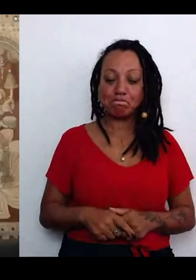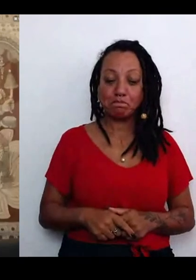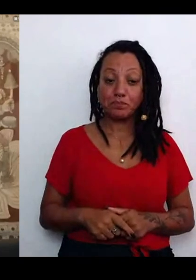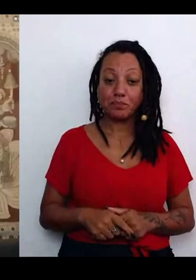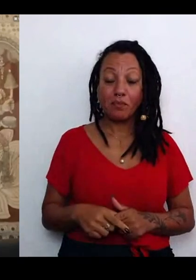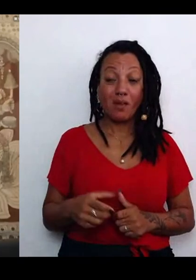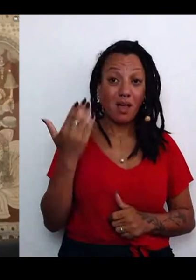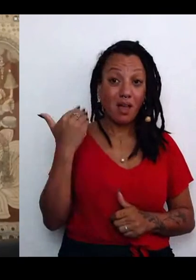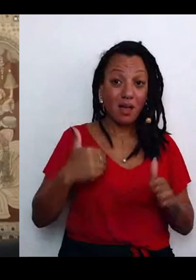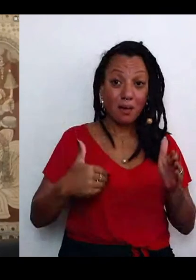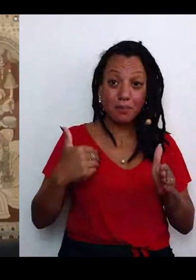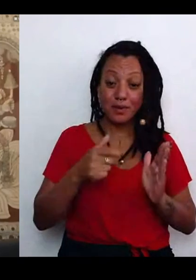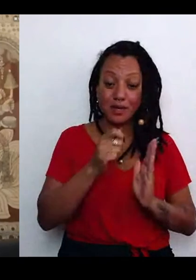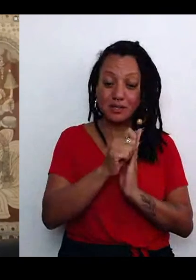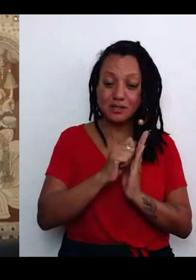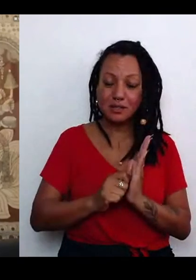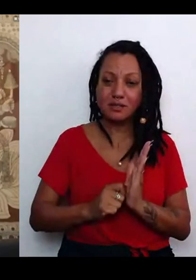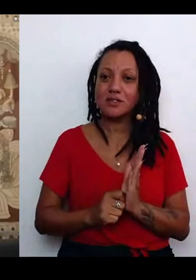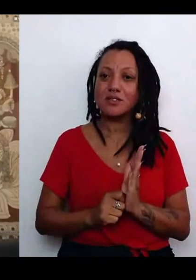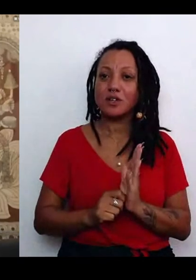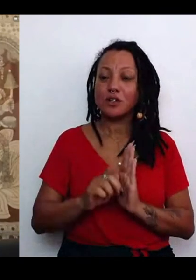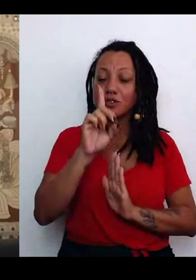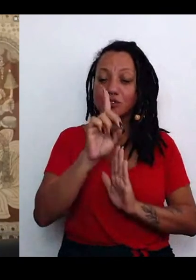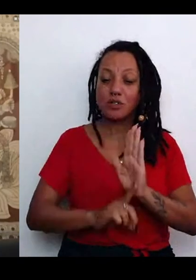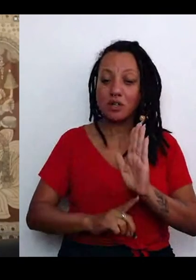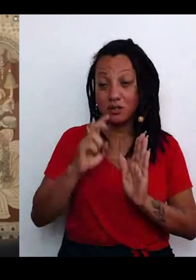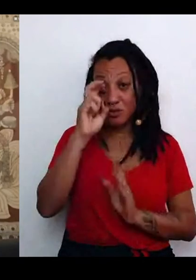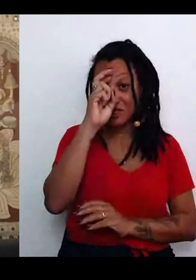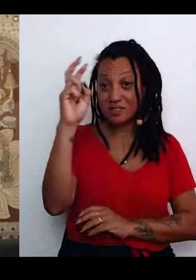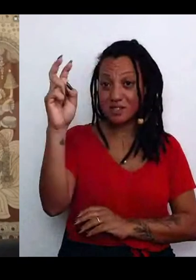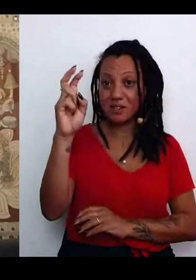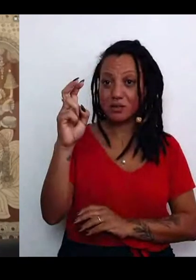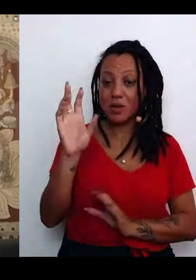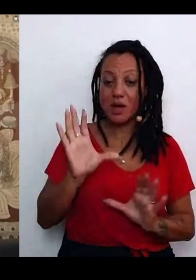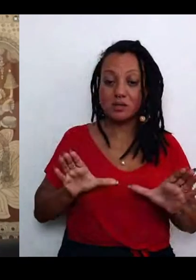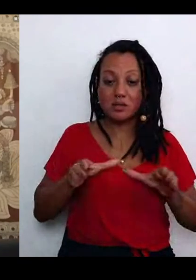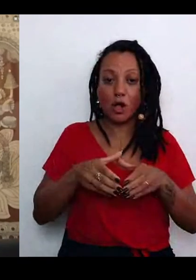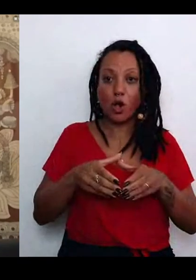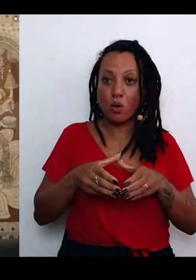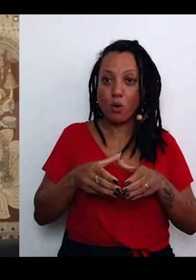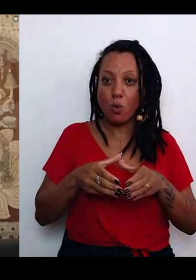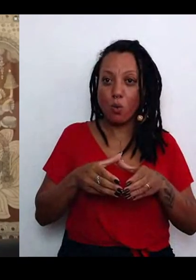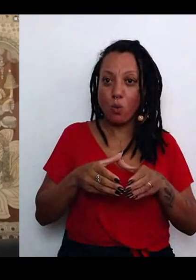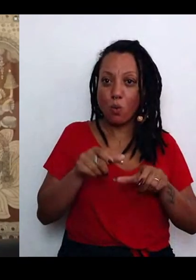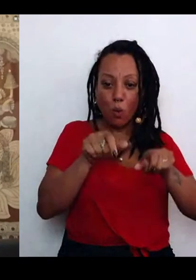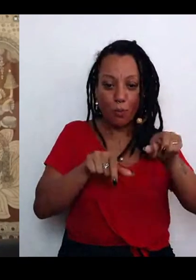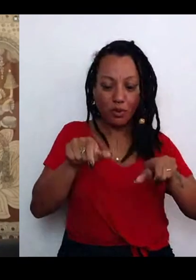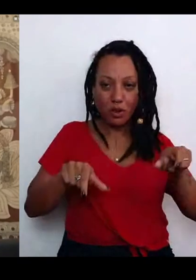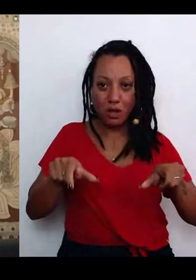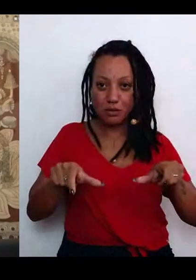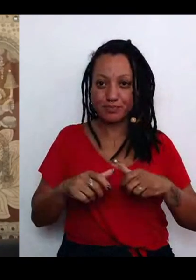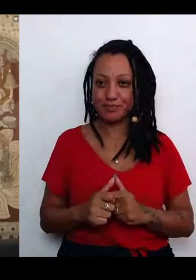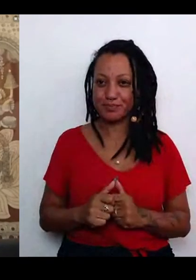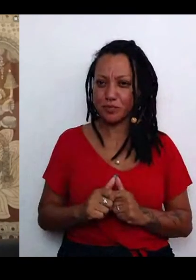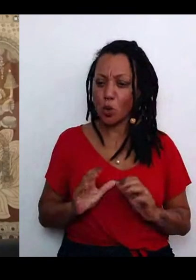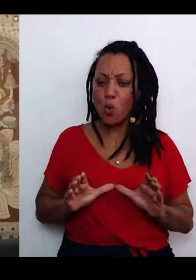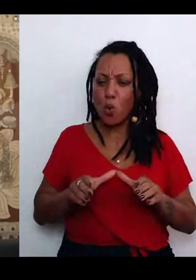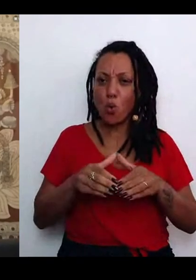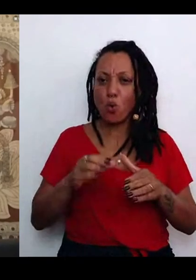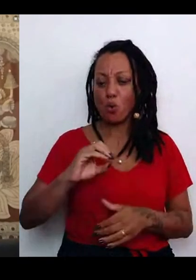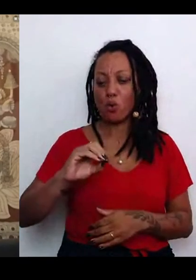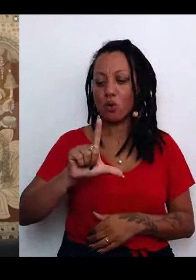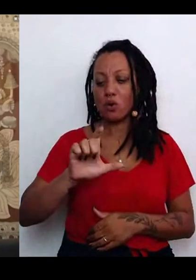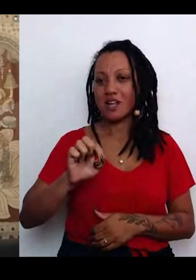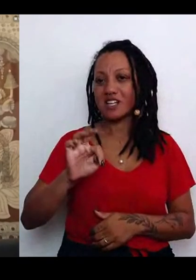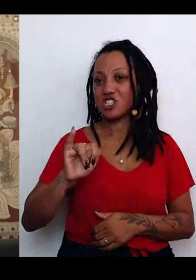rights are the way Collective innovation has taken place in our societies um what